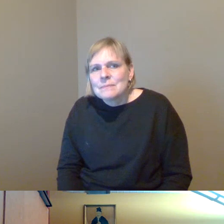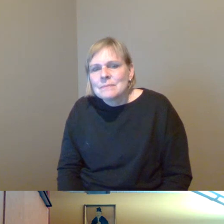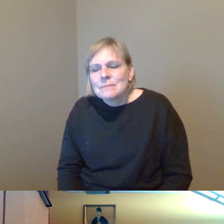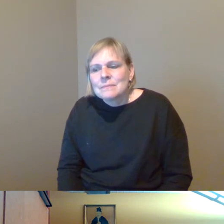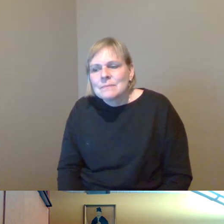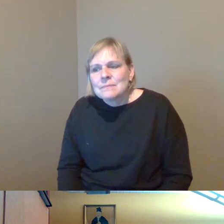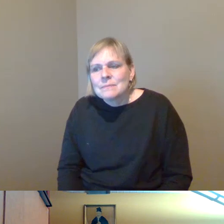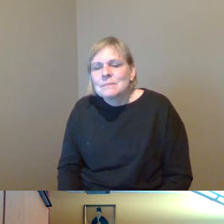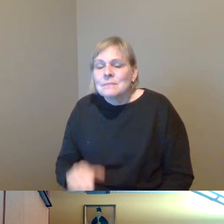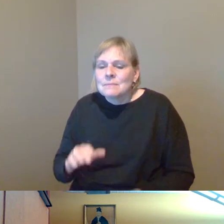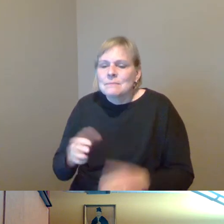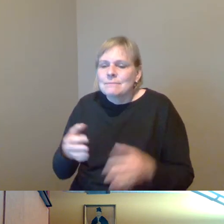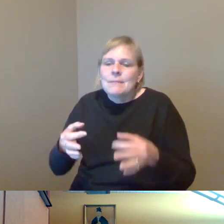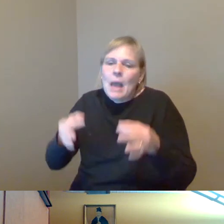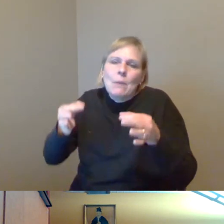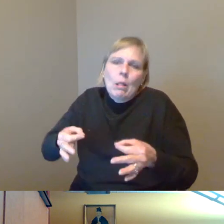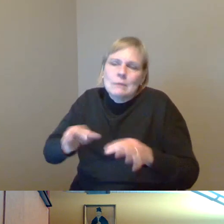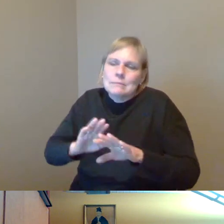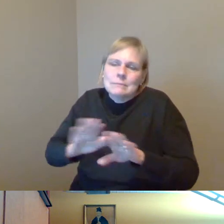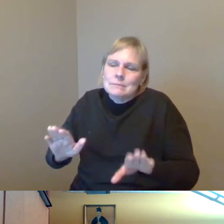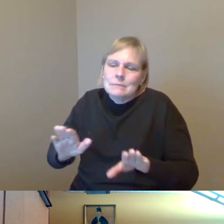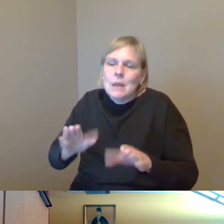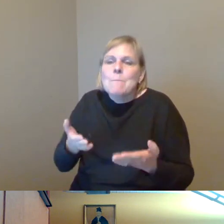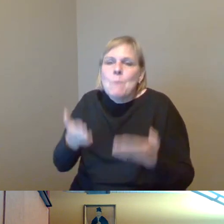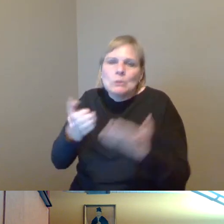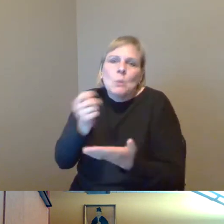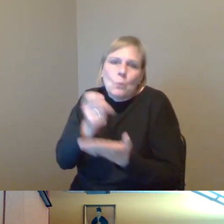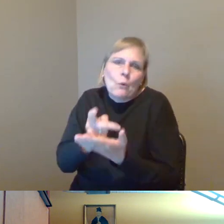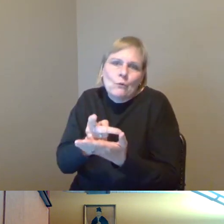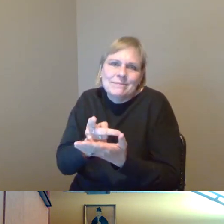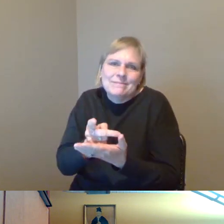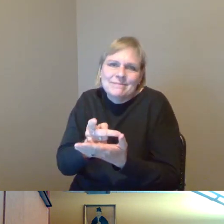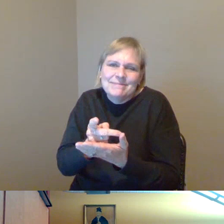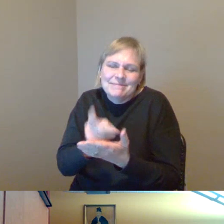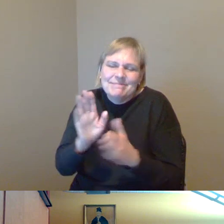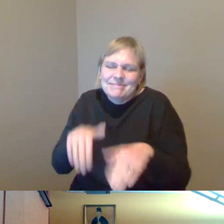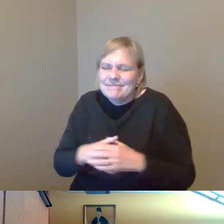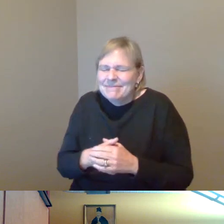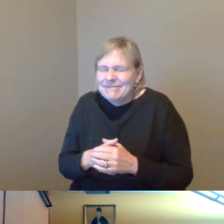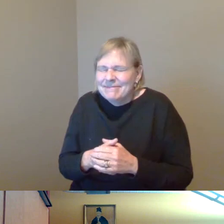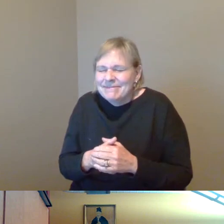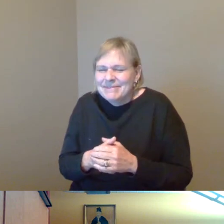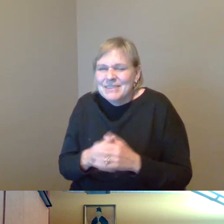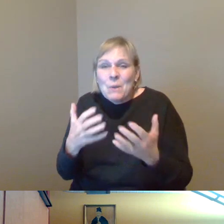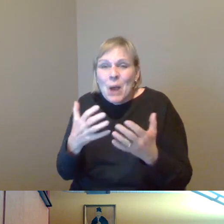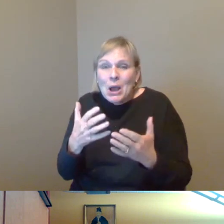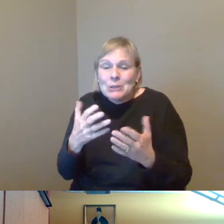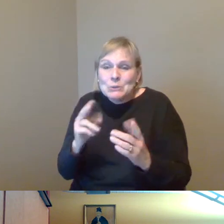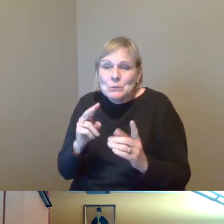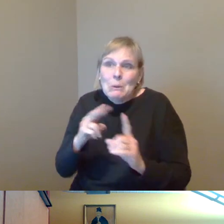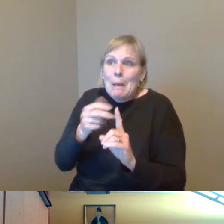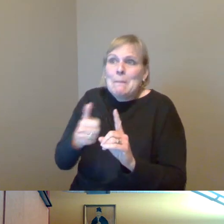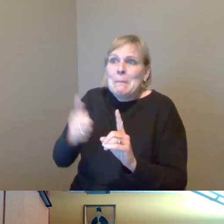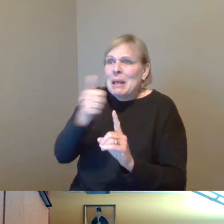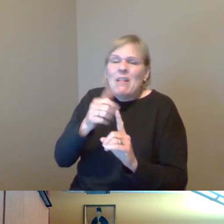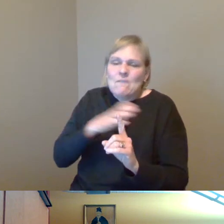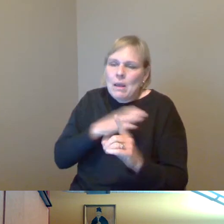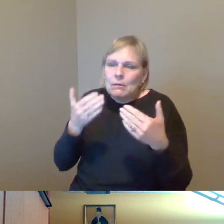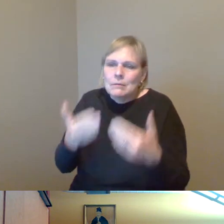Well, I'm going to call it. Let's. The motion is approved. If anybody wants to appeal the decision of the chair, you can do